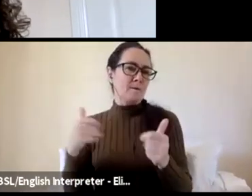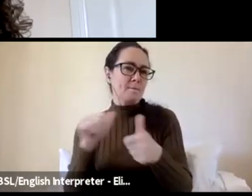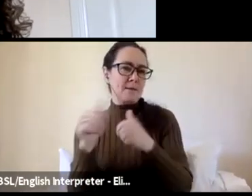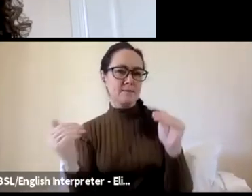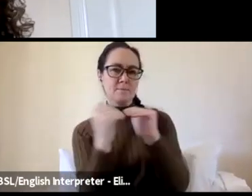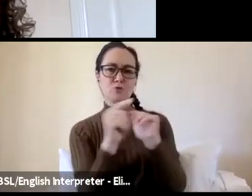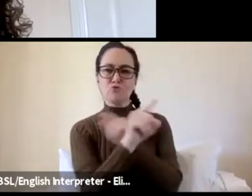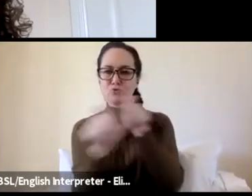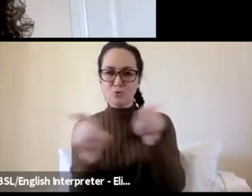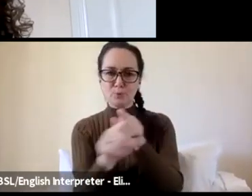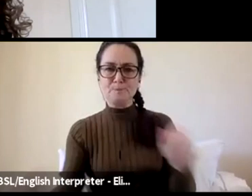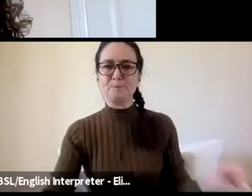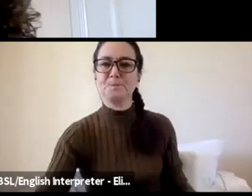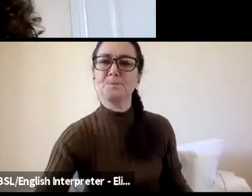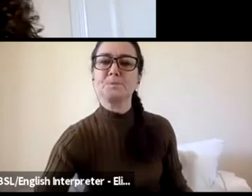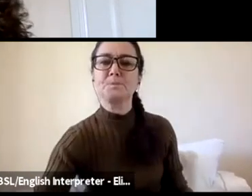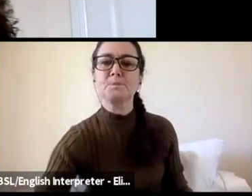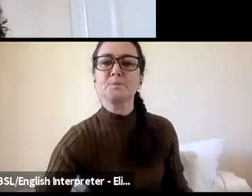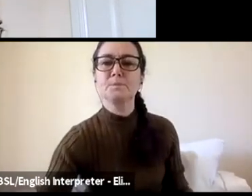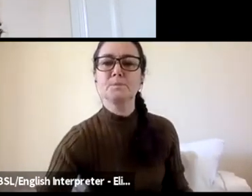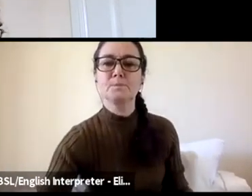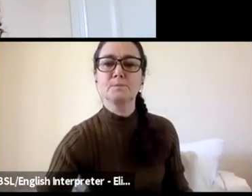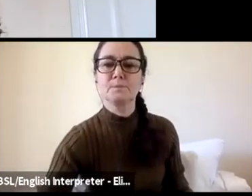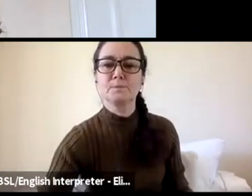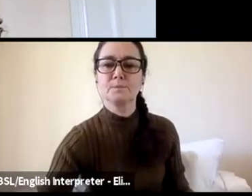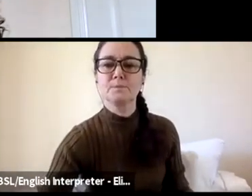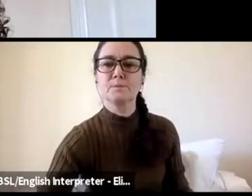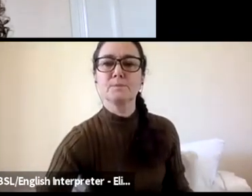And I'll give you a bit of time to complete that polling.